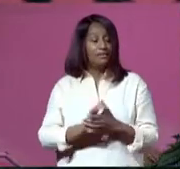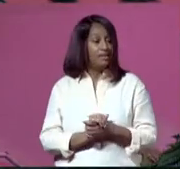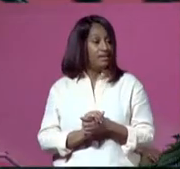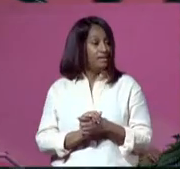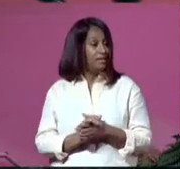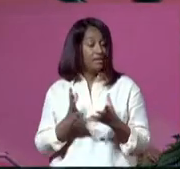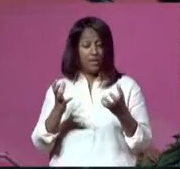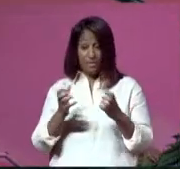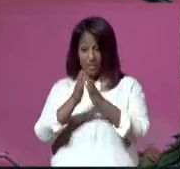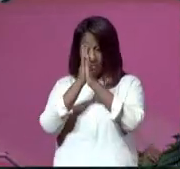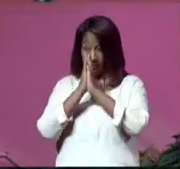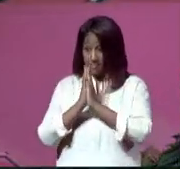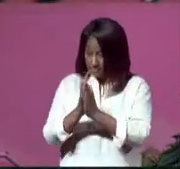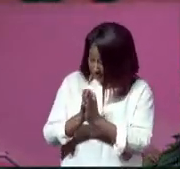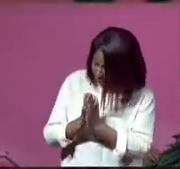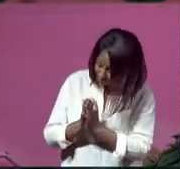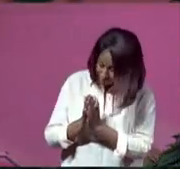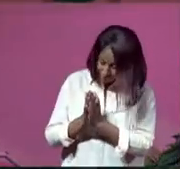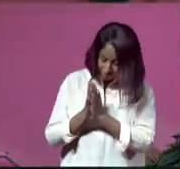I want to pray.